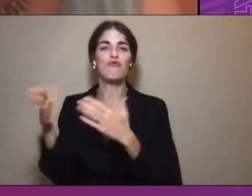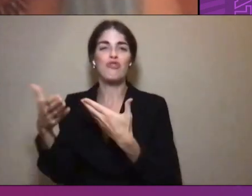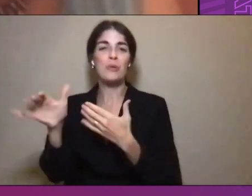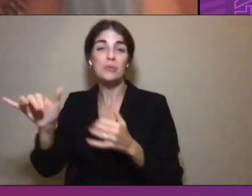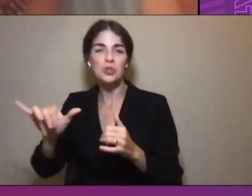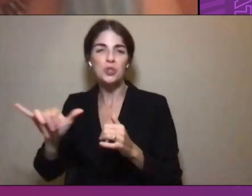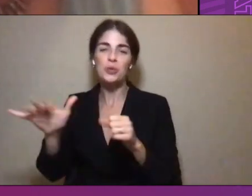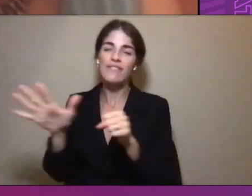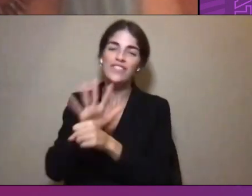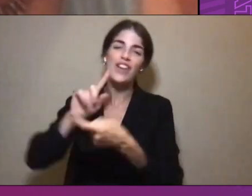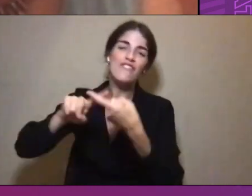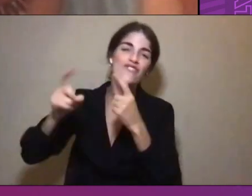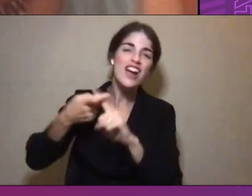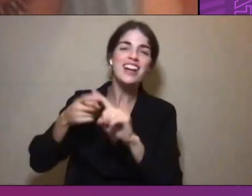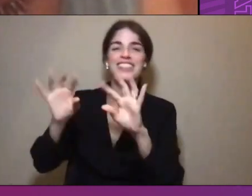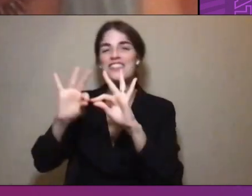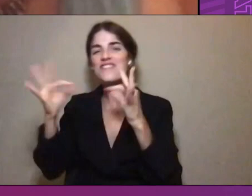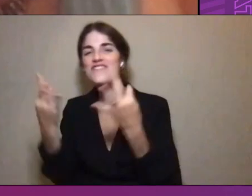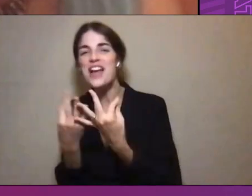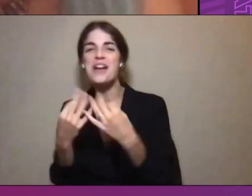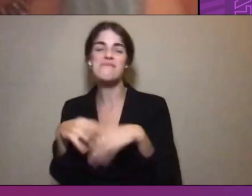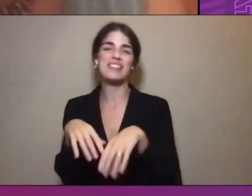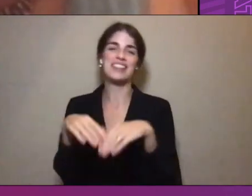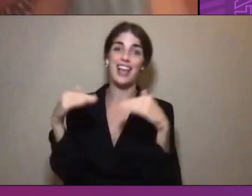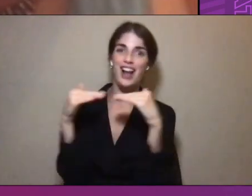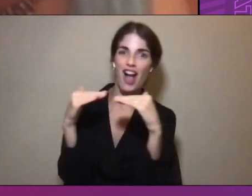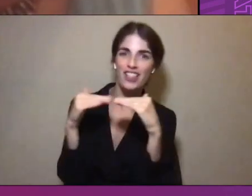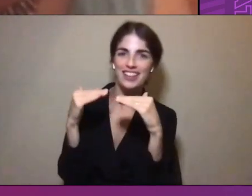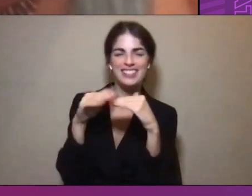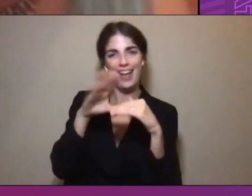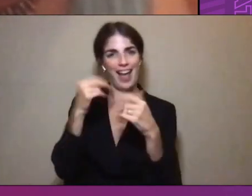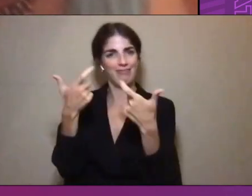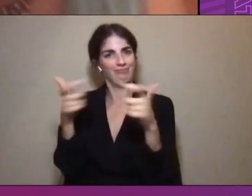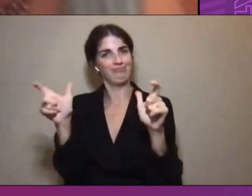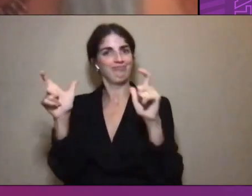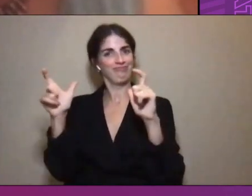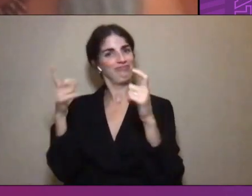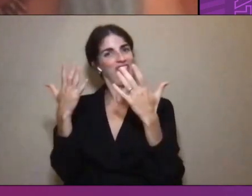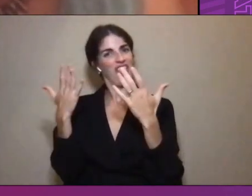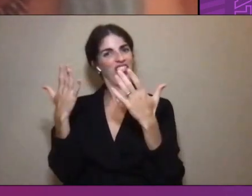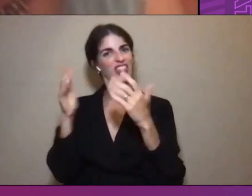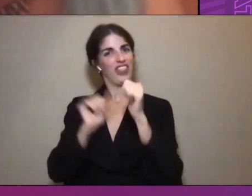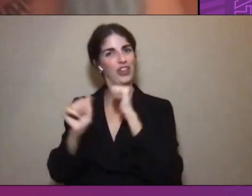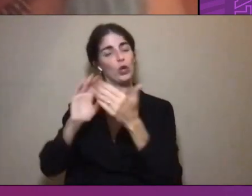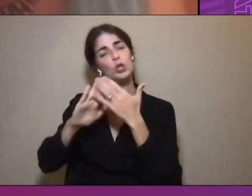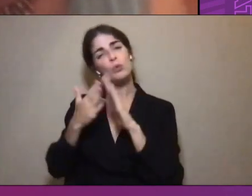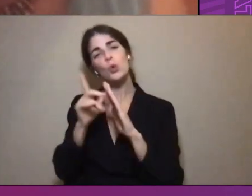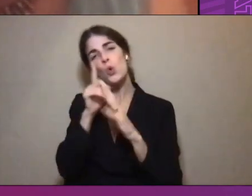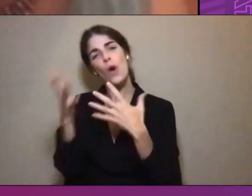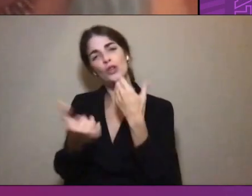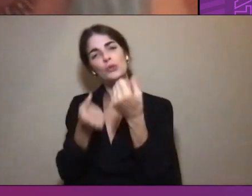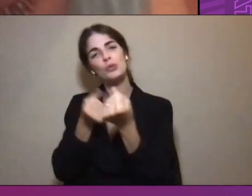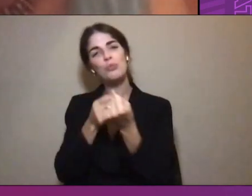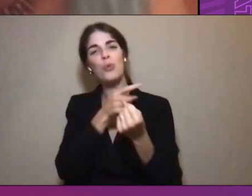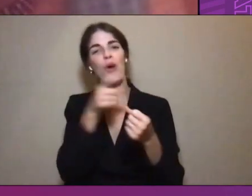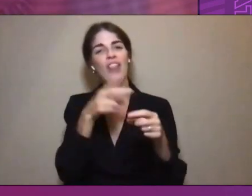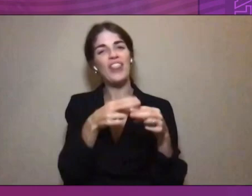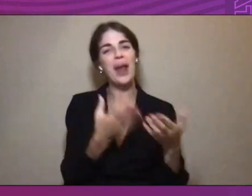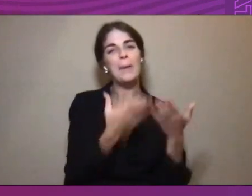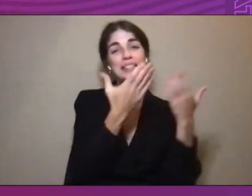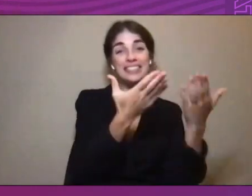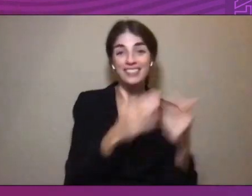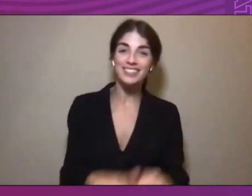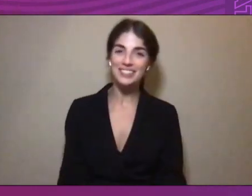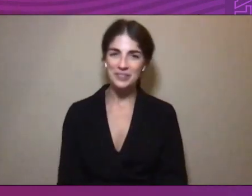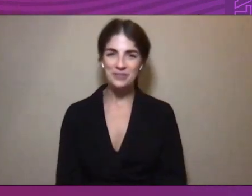family, colleagues, and the greater theater community that wanted to be present and support these nominees at this time.